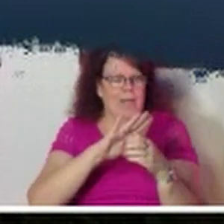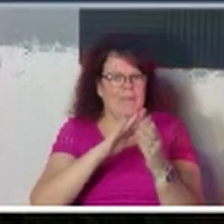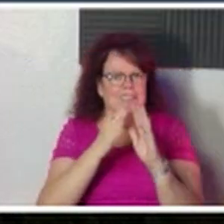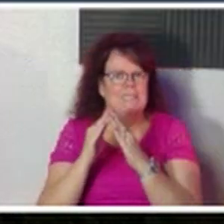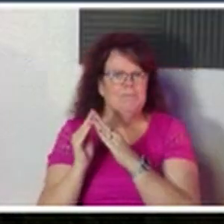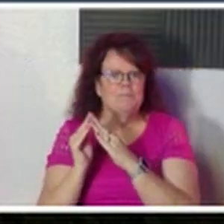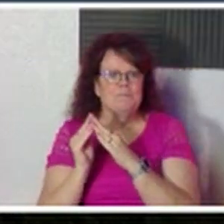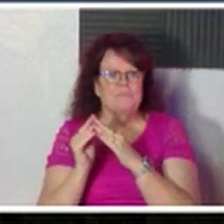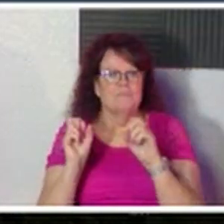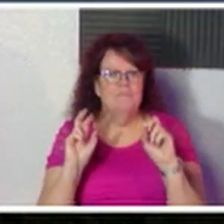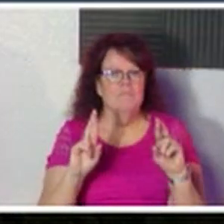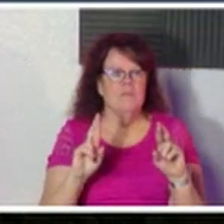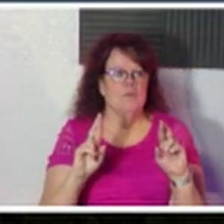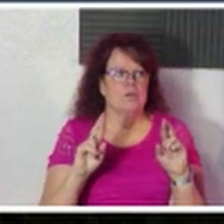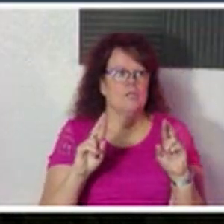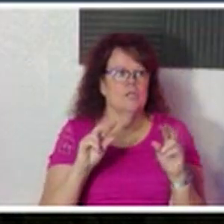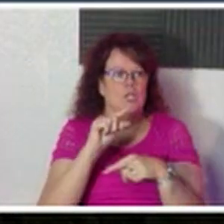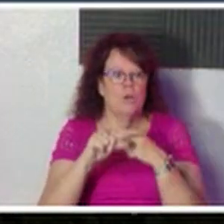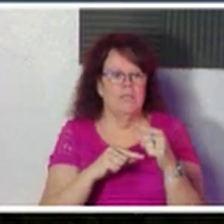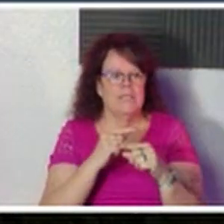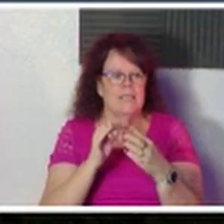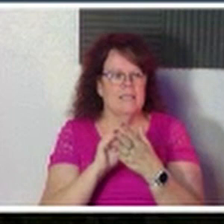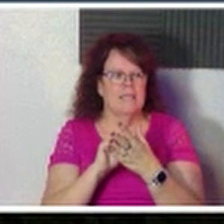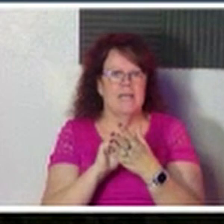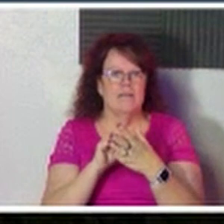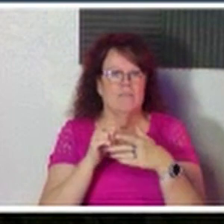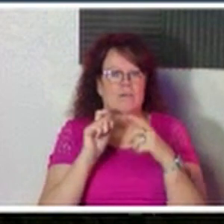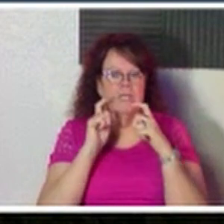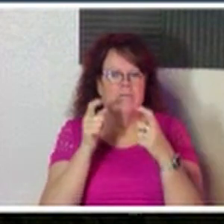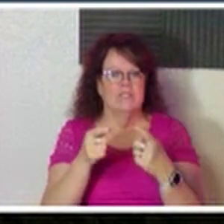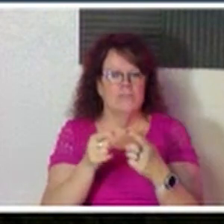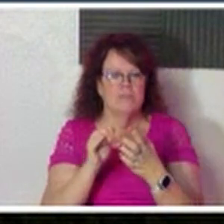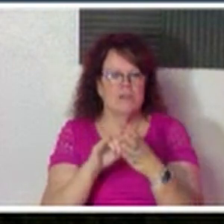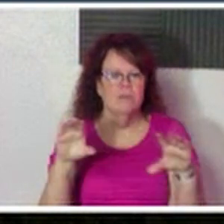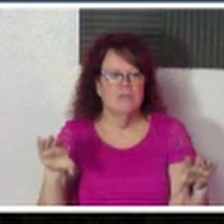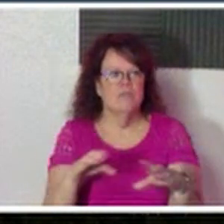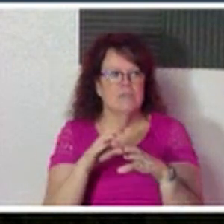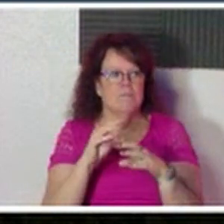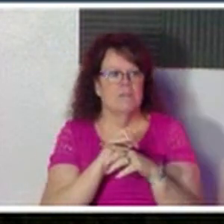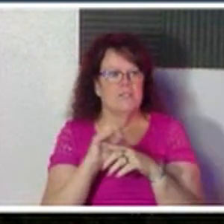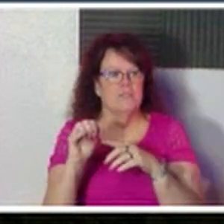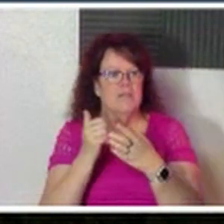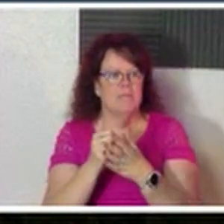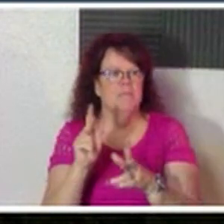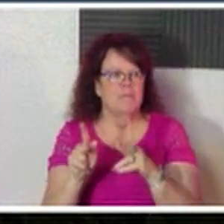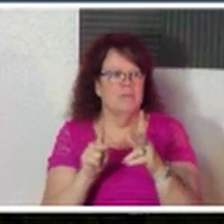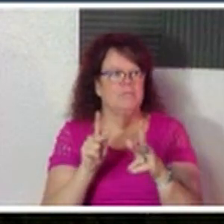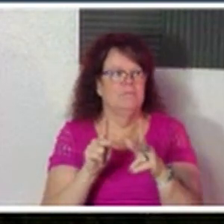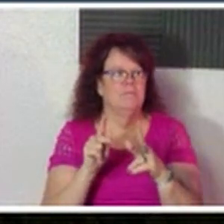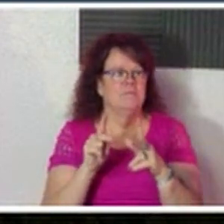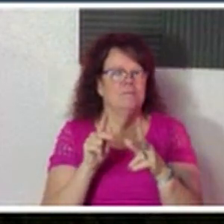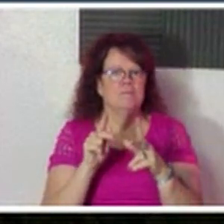city or globally that we're giving to that are doing ministry, that are helping people. All right.